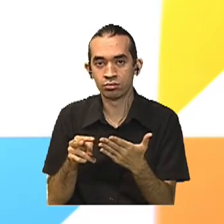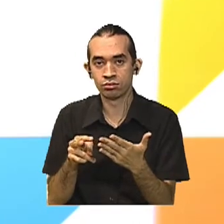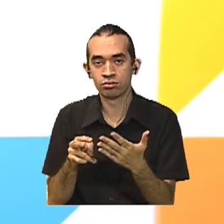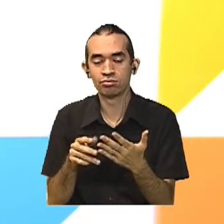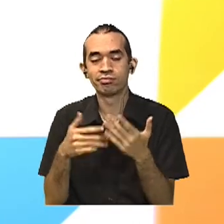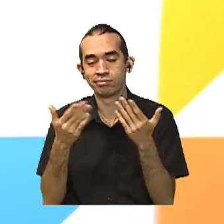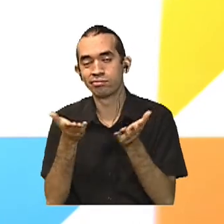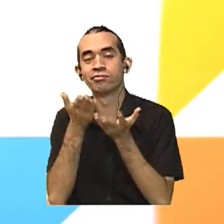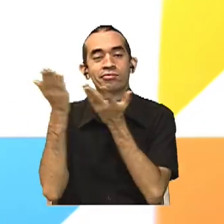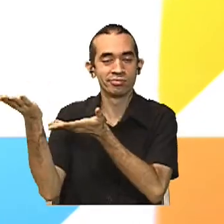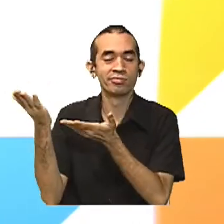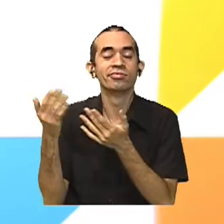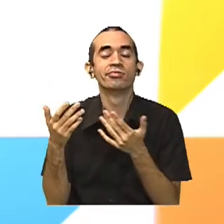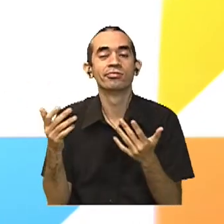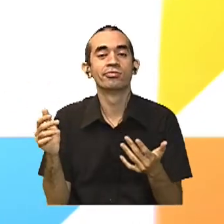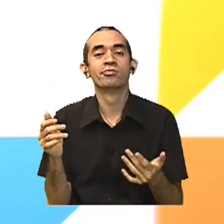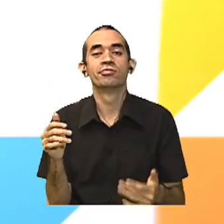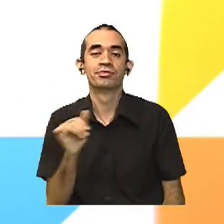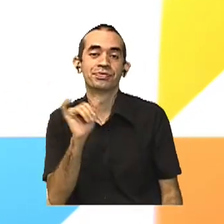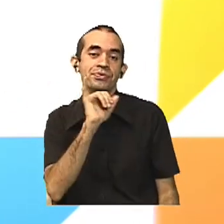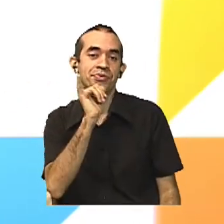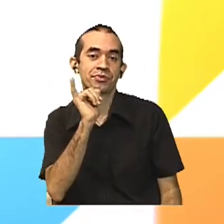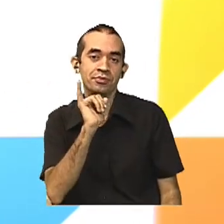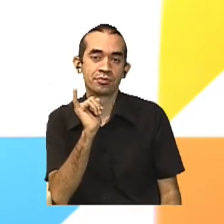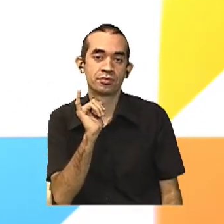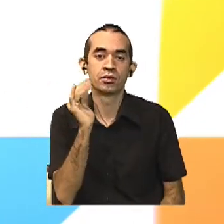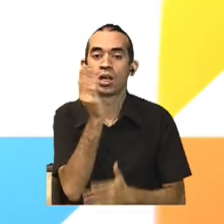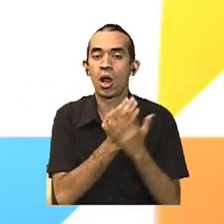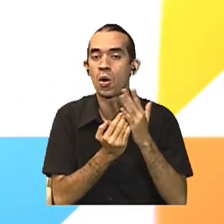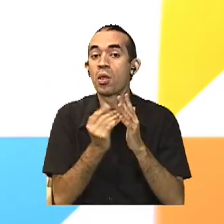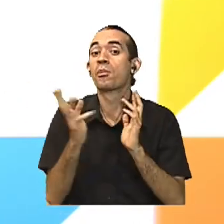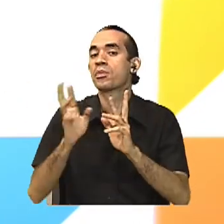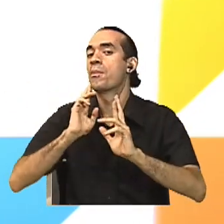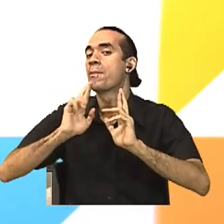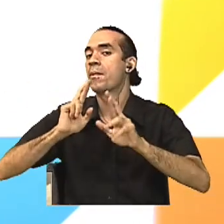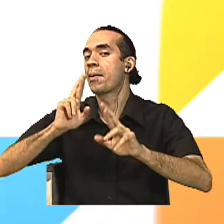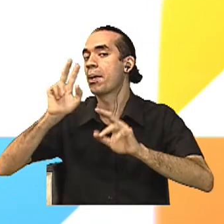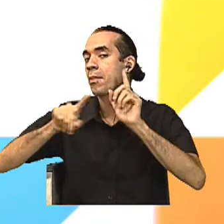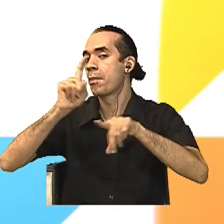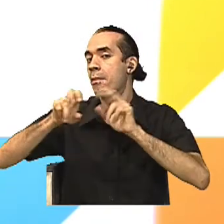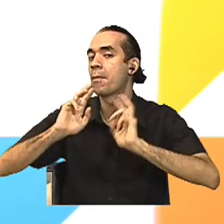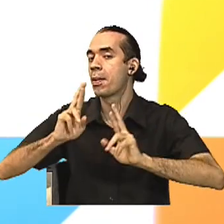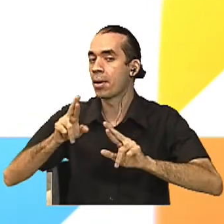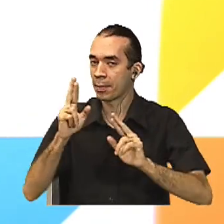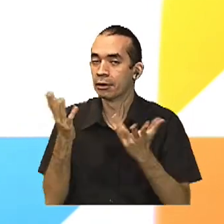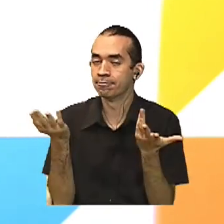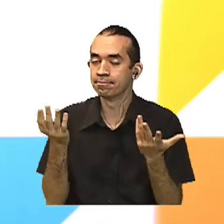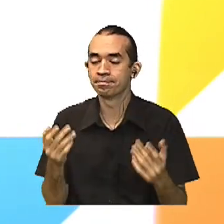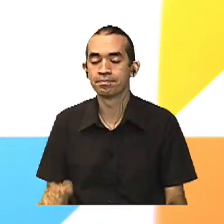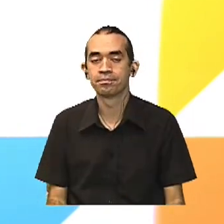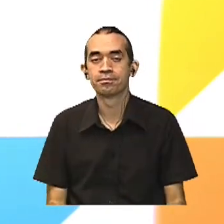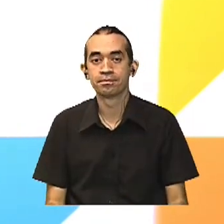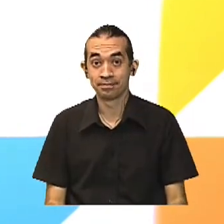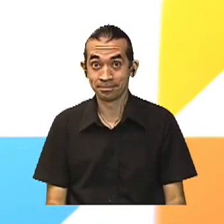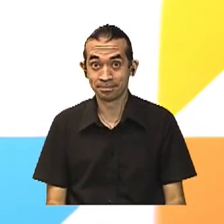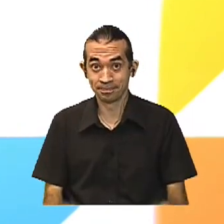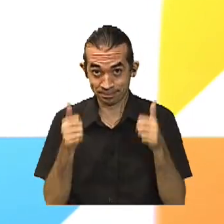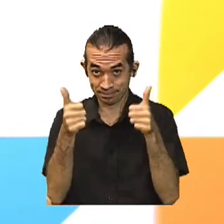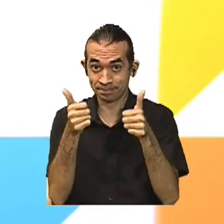reading, and we are going to also see some questions and answer about the reading.